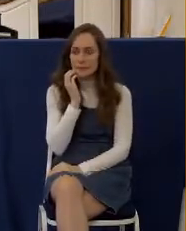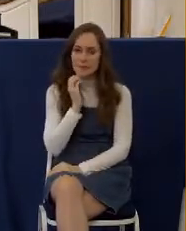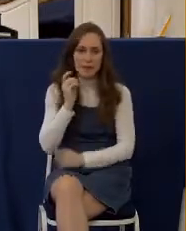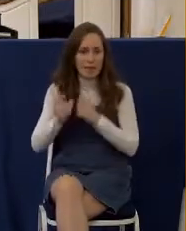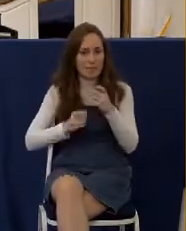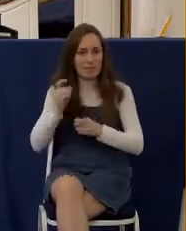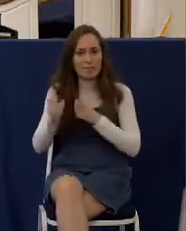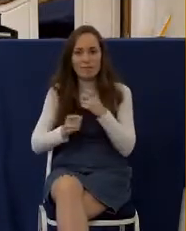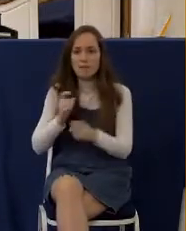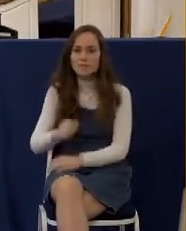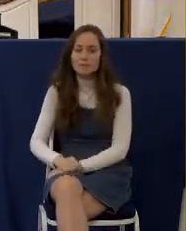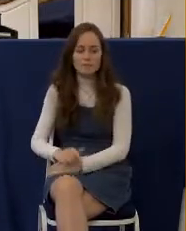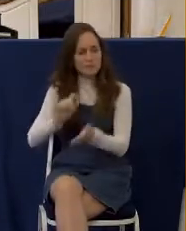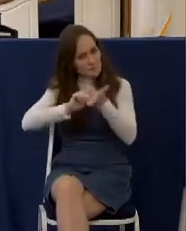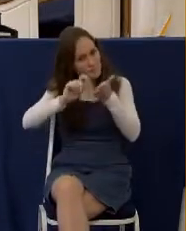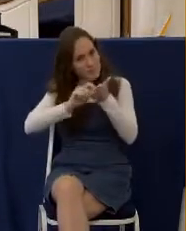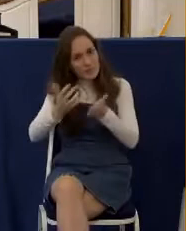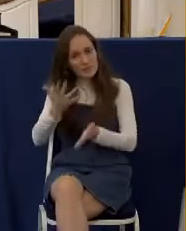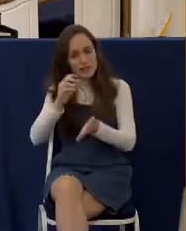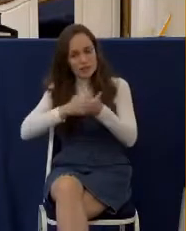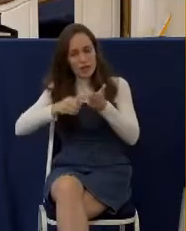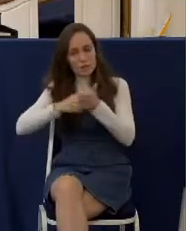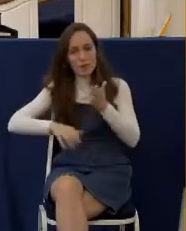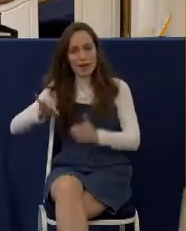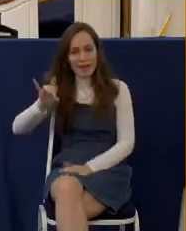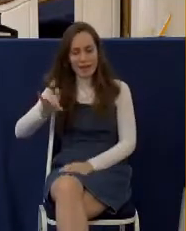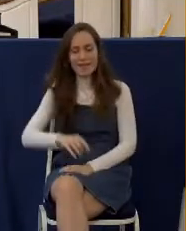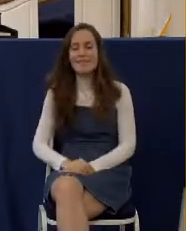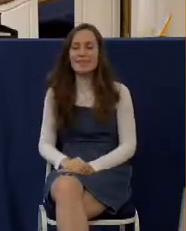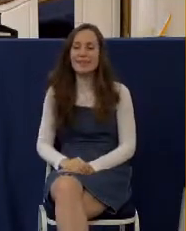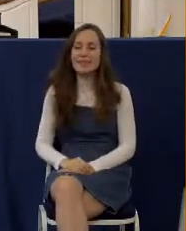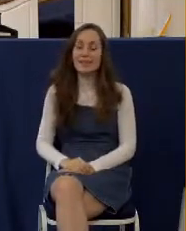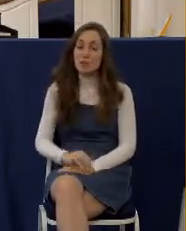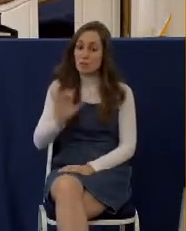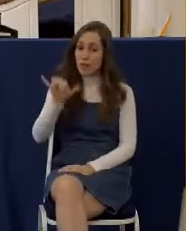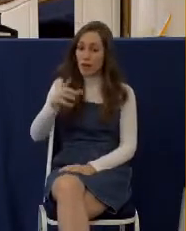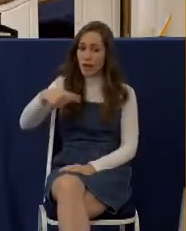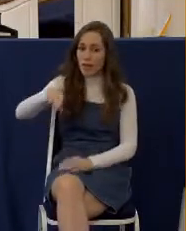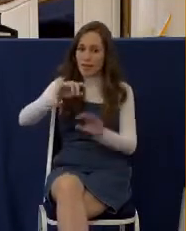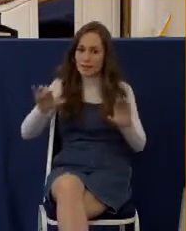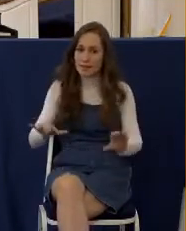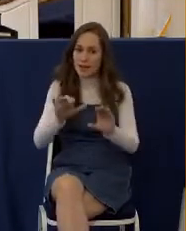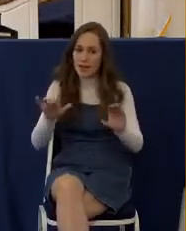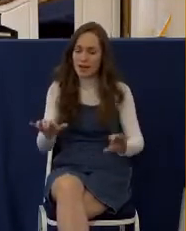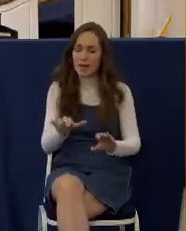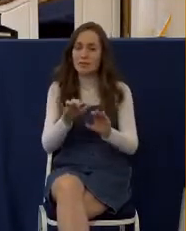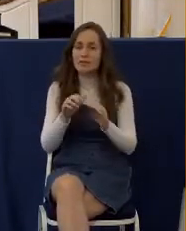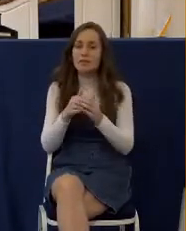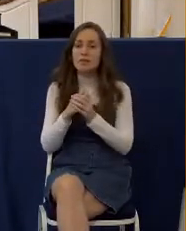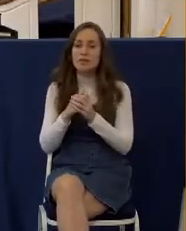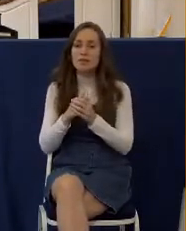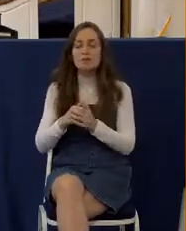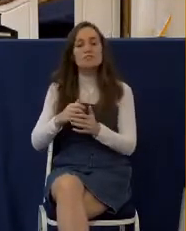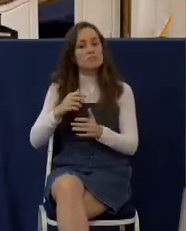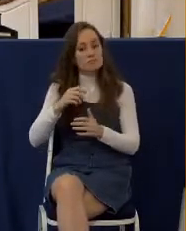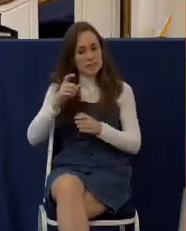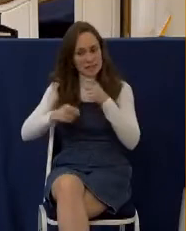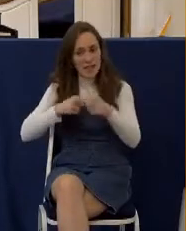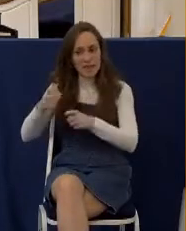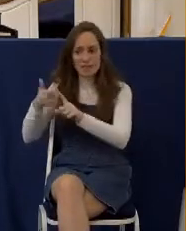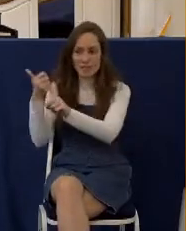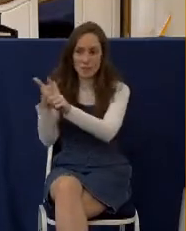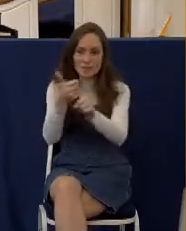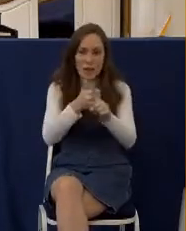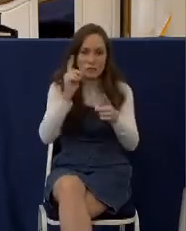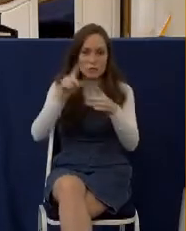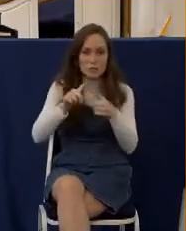And look in verse number 5 of chapter 8. And this they did, not as we had hoped, but first gave their own selves unto the